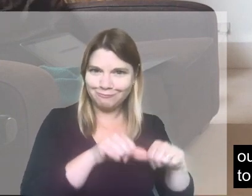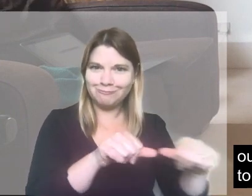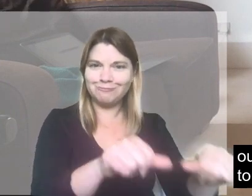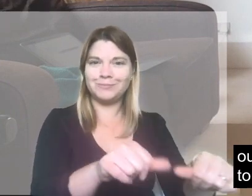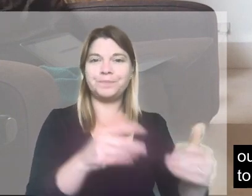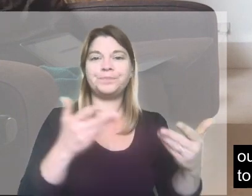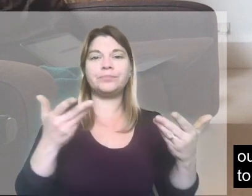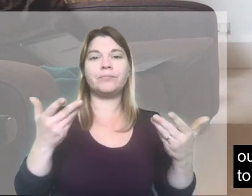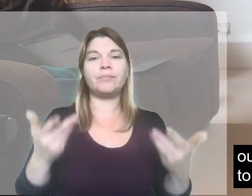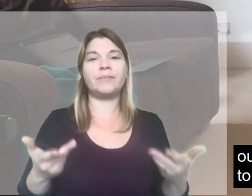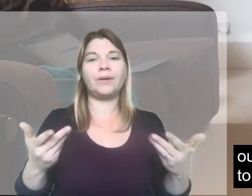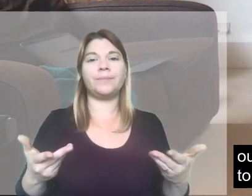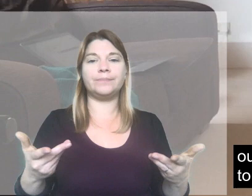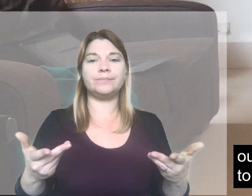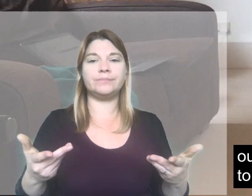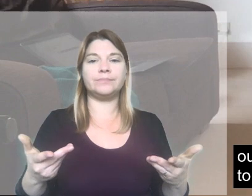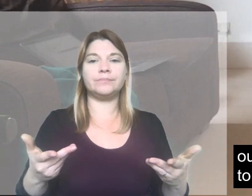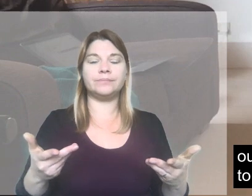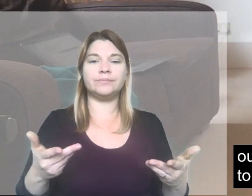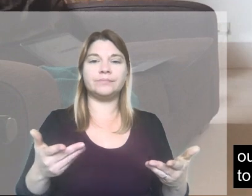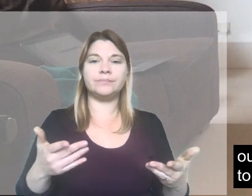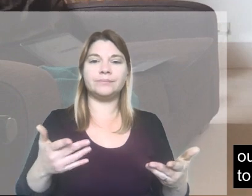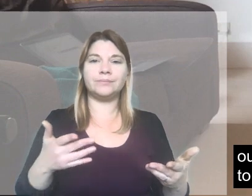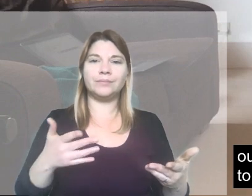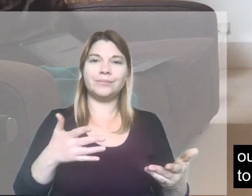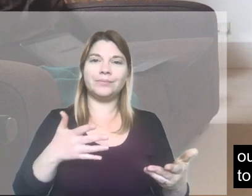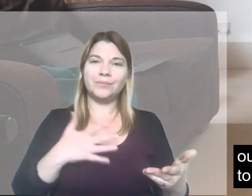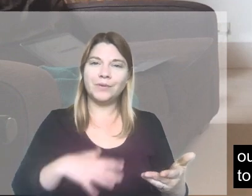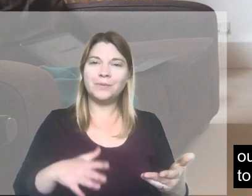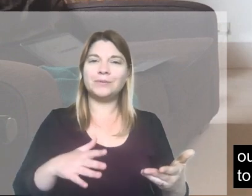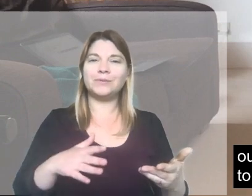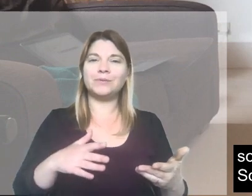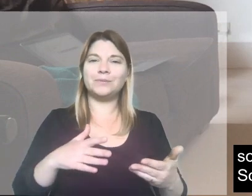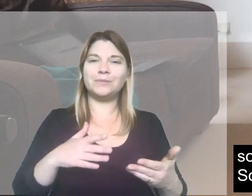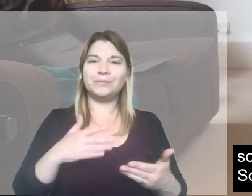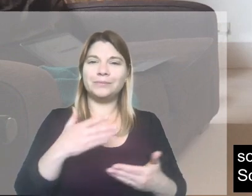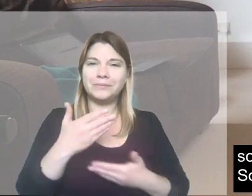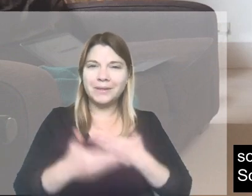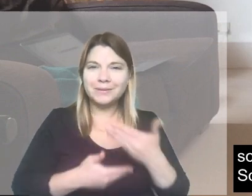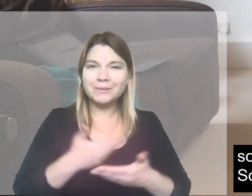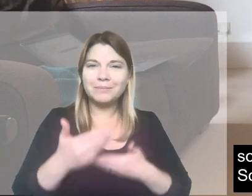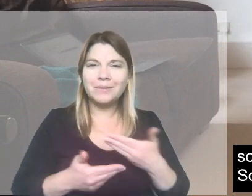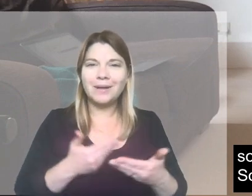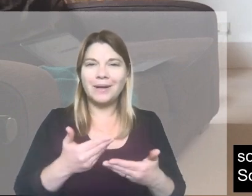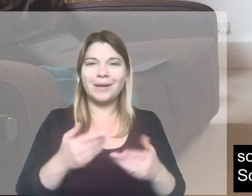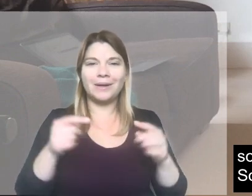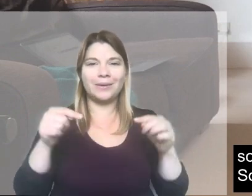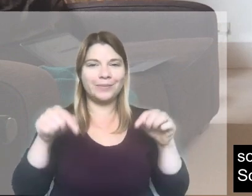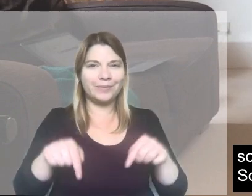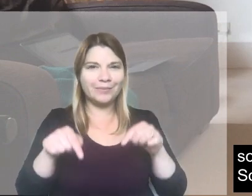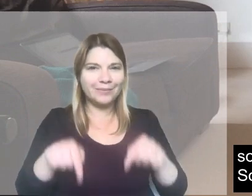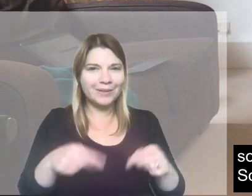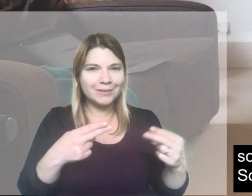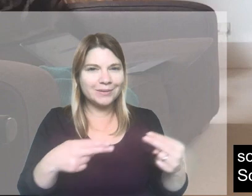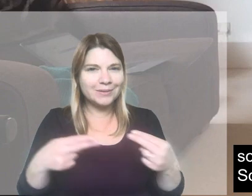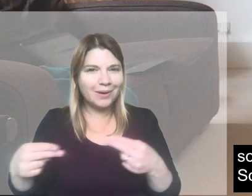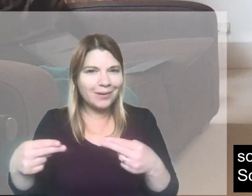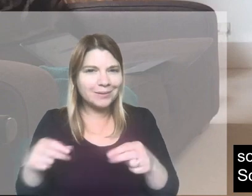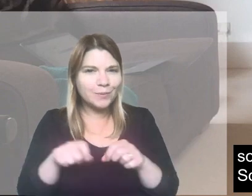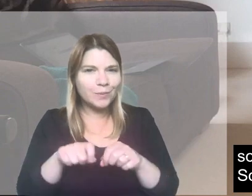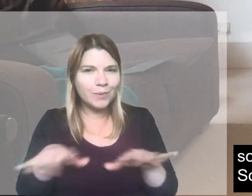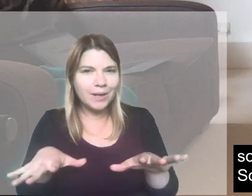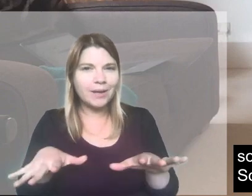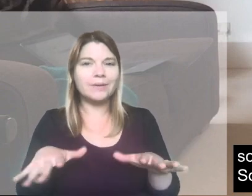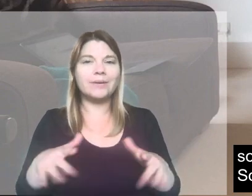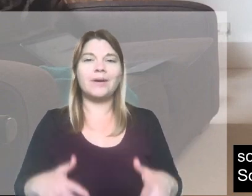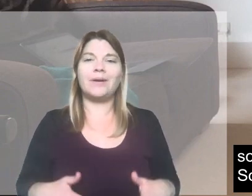so far. Now, I just want to talk a little bit about how this, has some more detail about how this can feel. So I think that